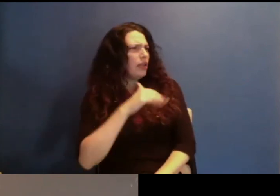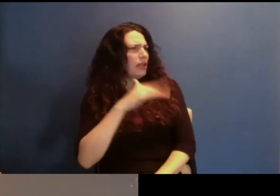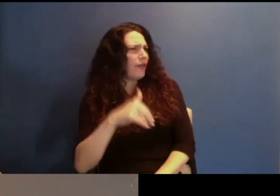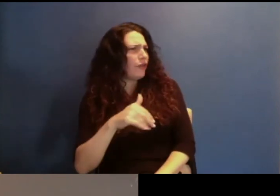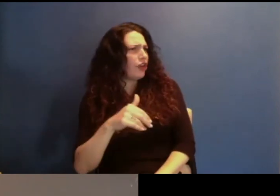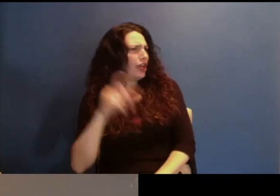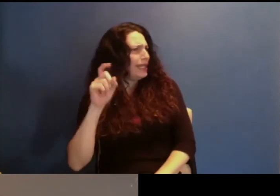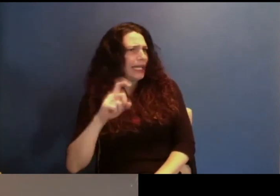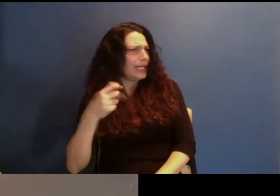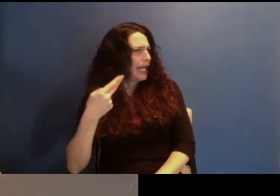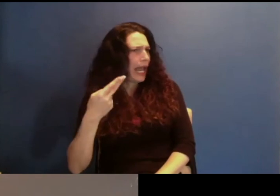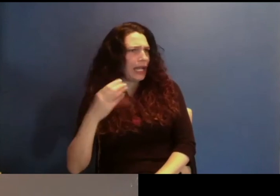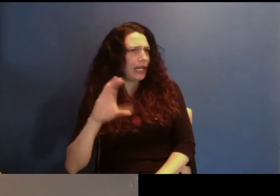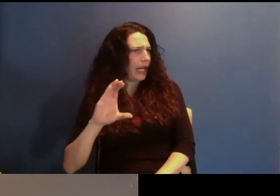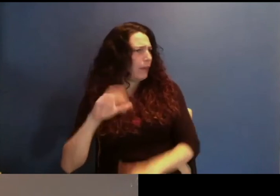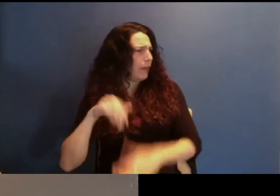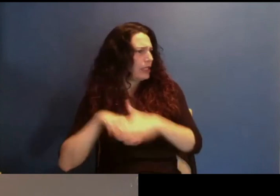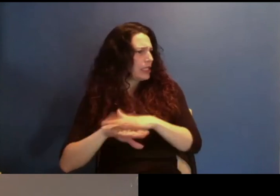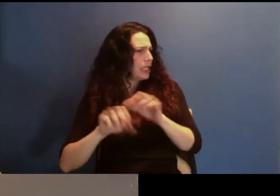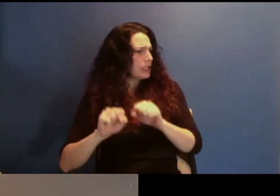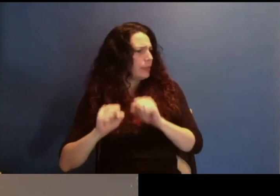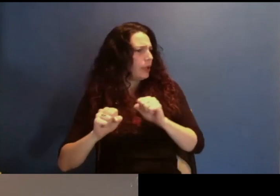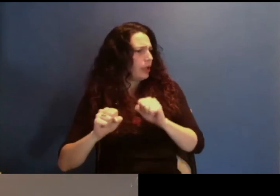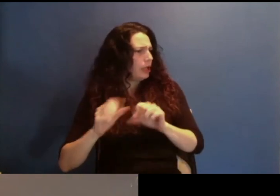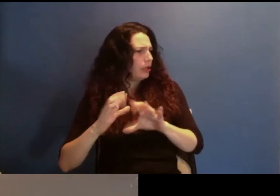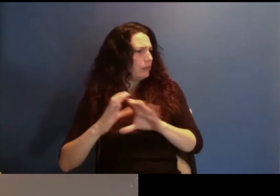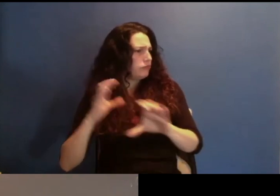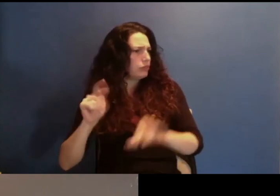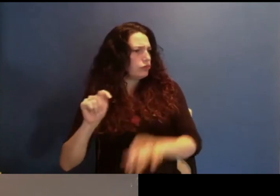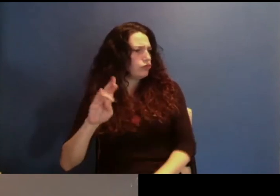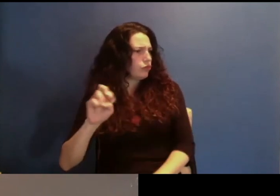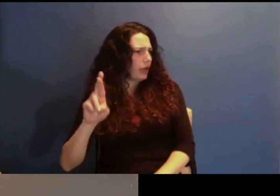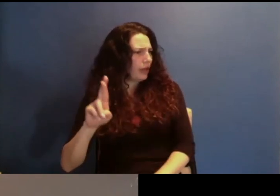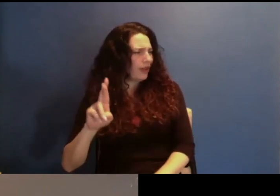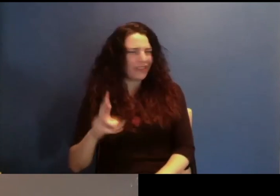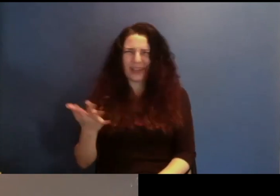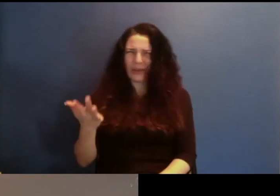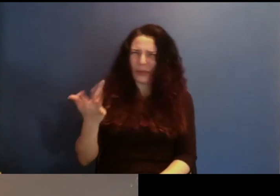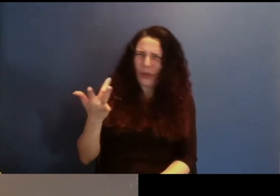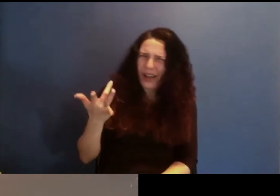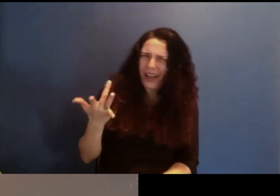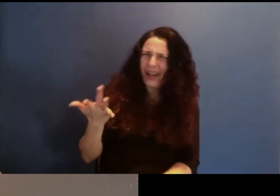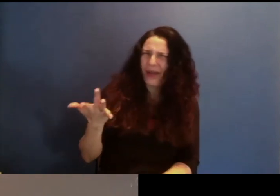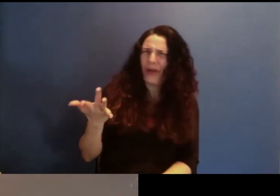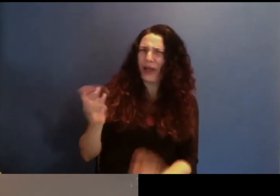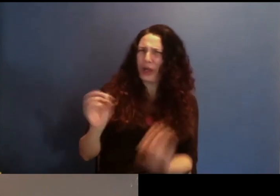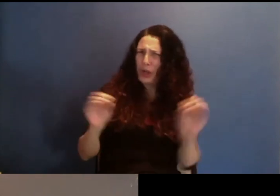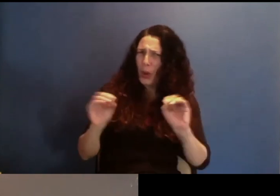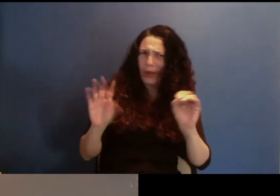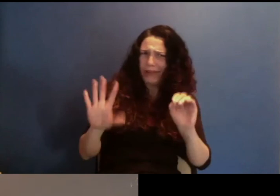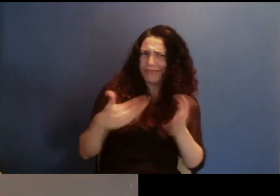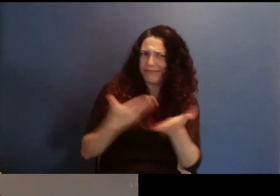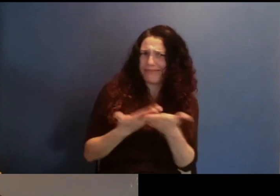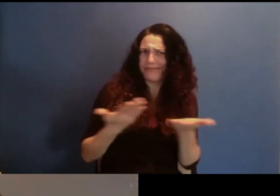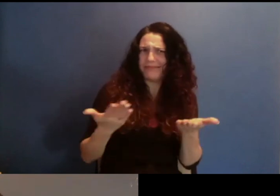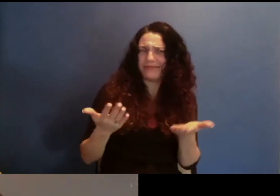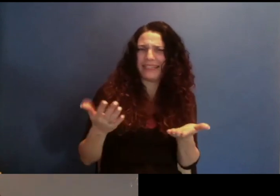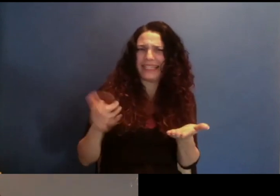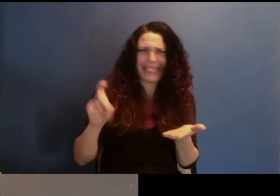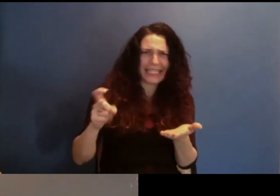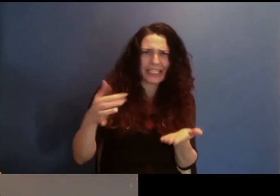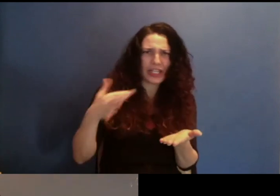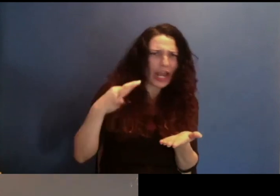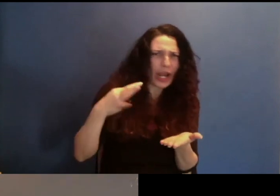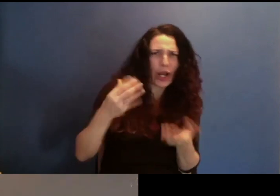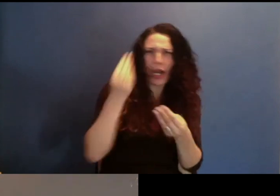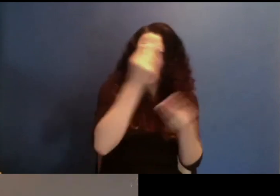we don't, what? Like, there's going to be someone in a wheelchair that's getting their hair and makeup done. Like, we're just not familiar with that. You know what I mean? And it's like, and it makes my